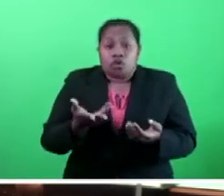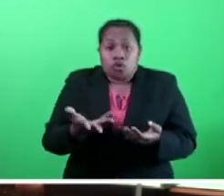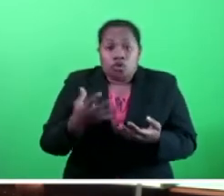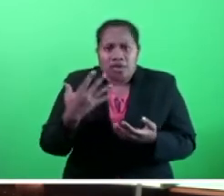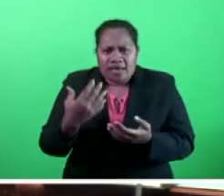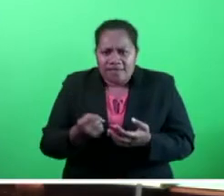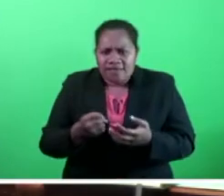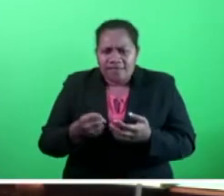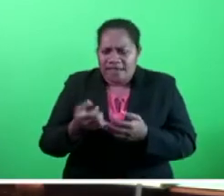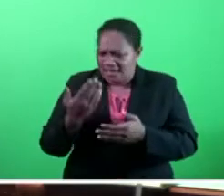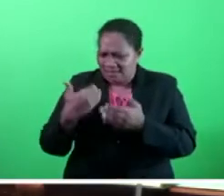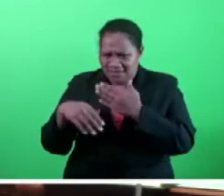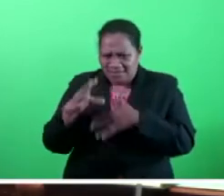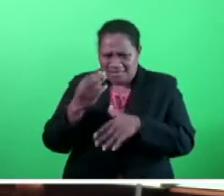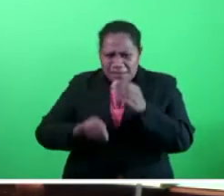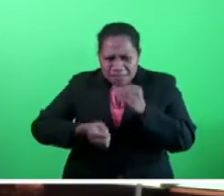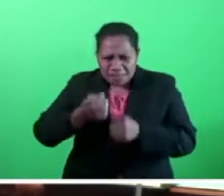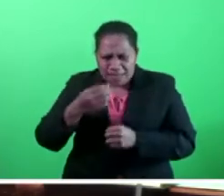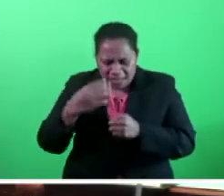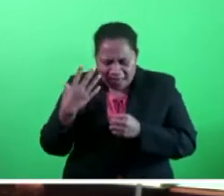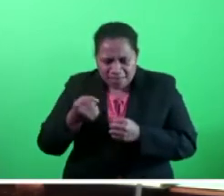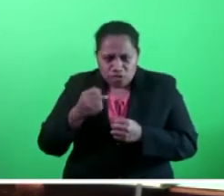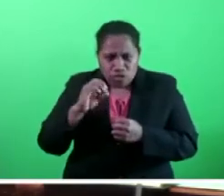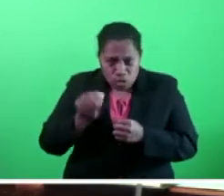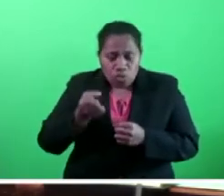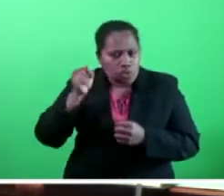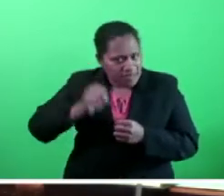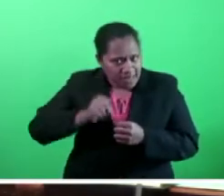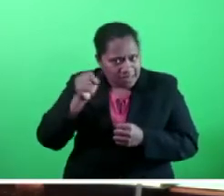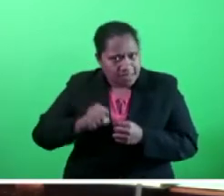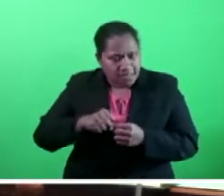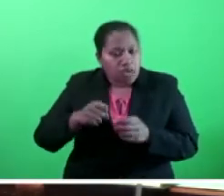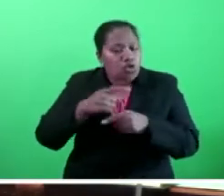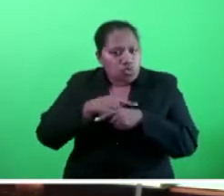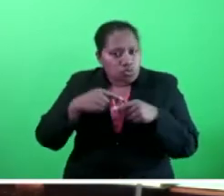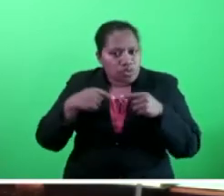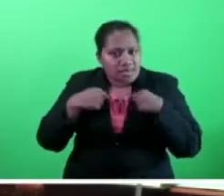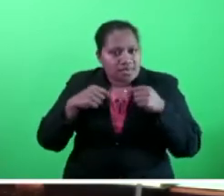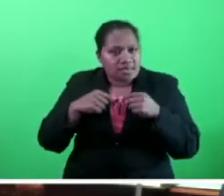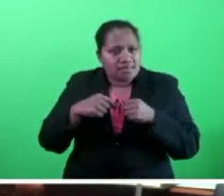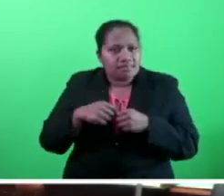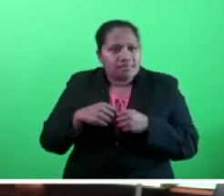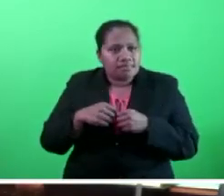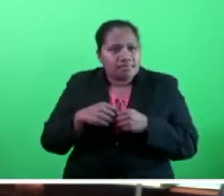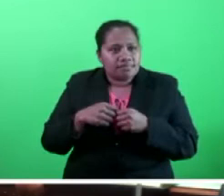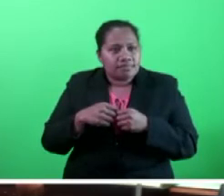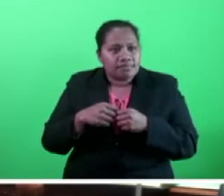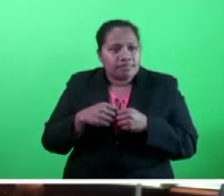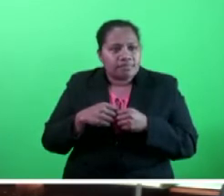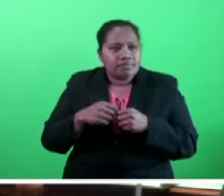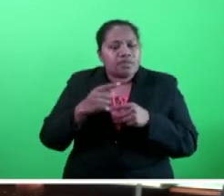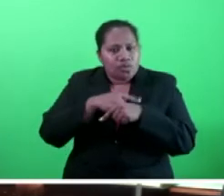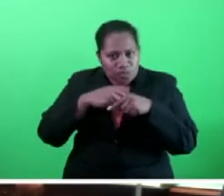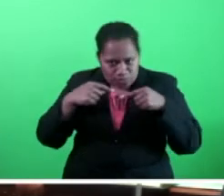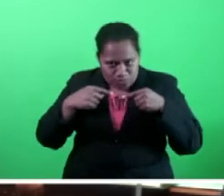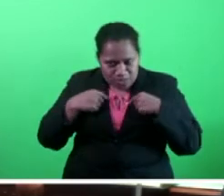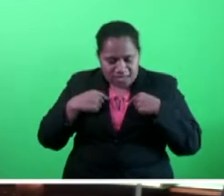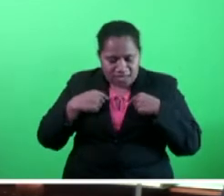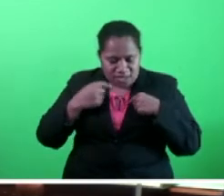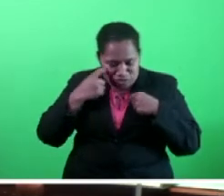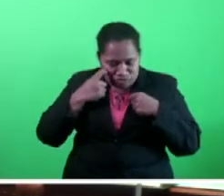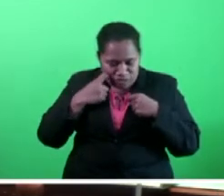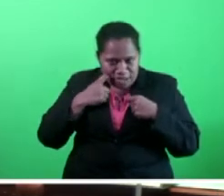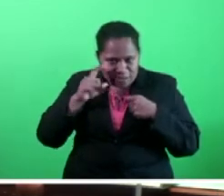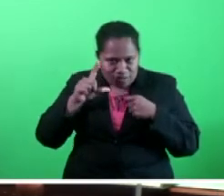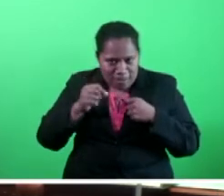Speaker, progressively, incrementally, we are raising milk production locally. Through right